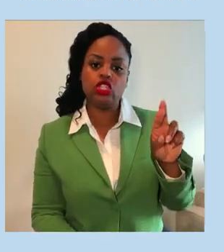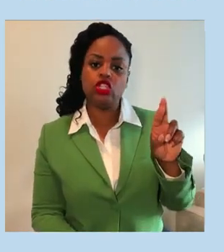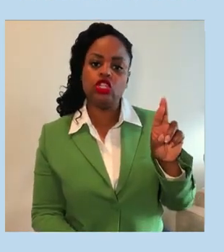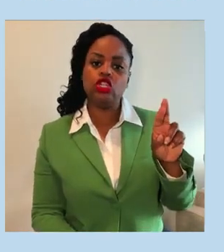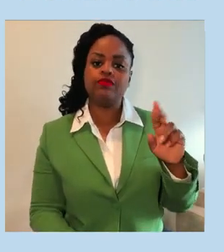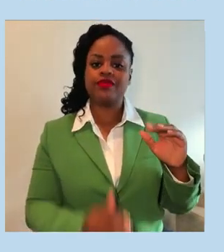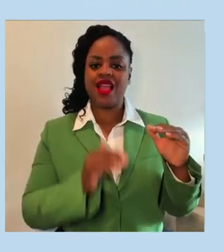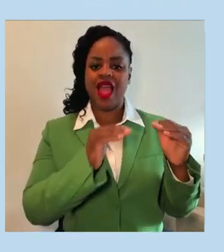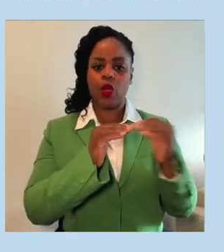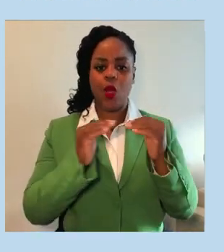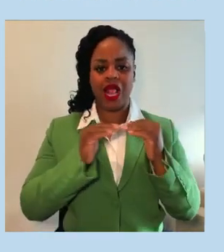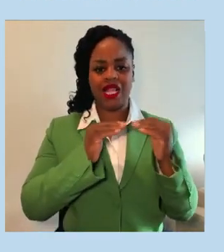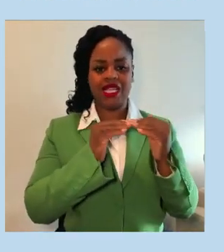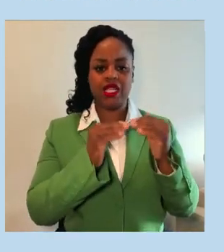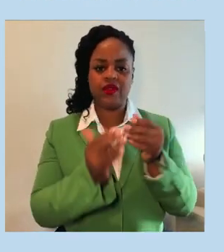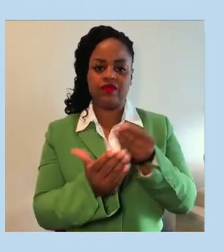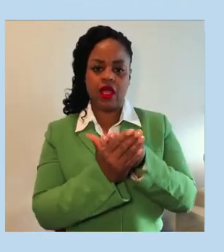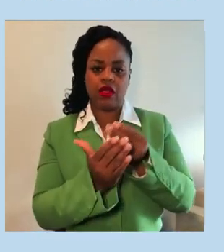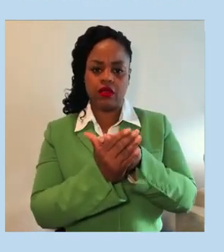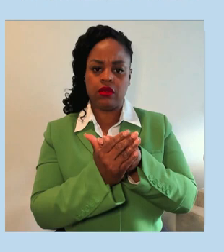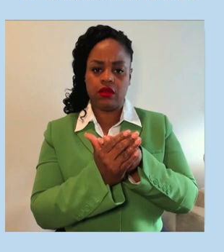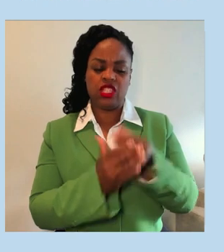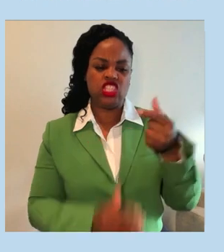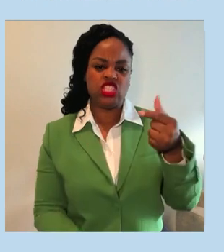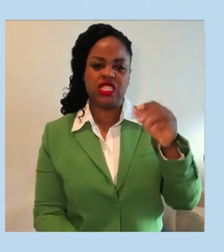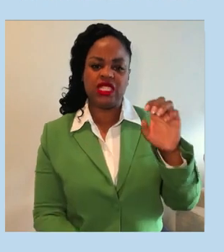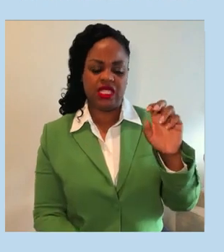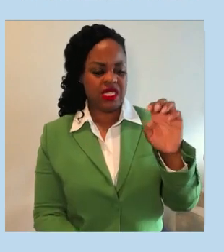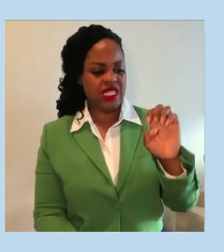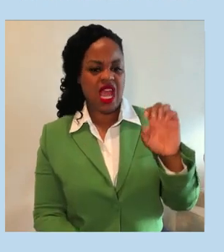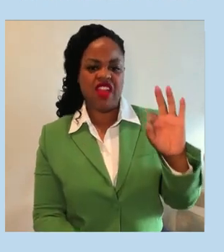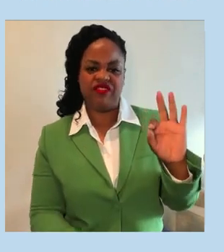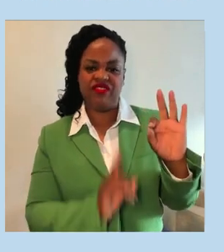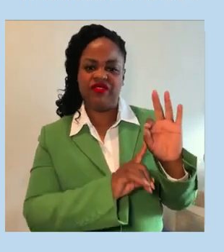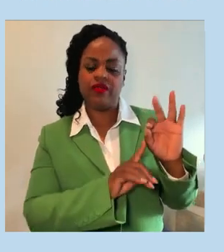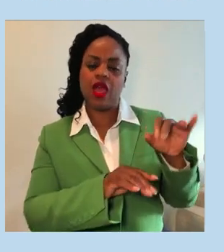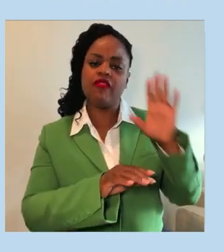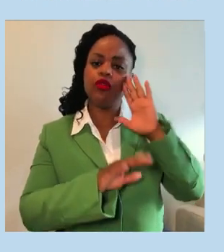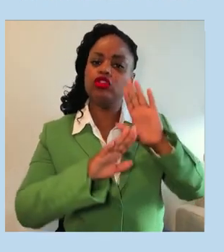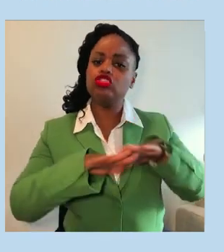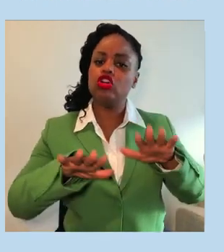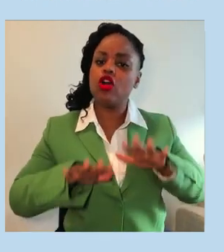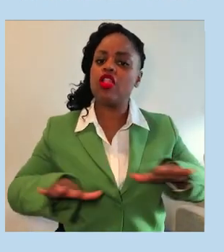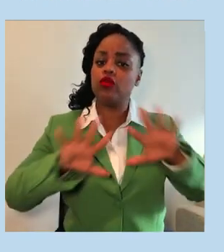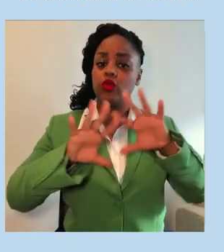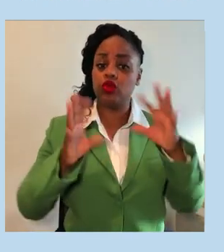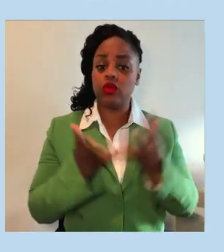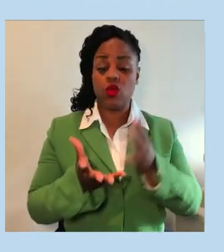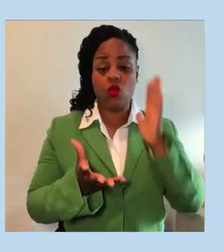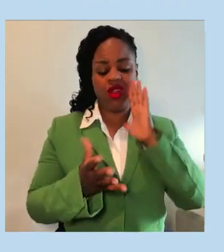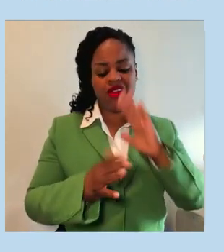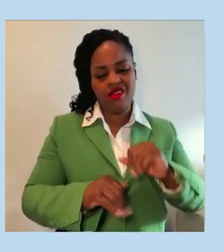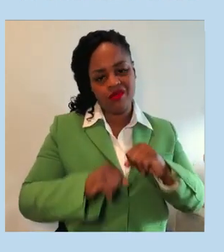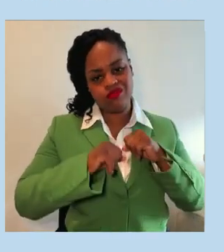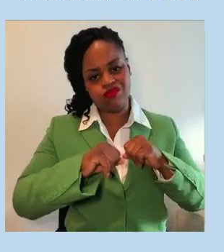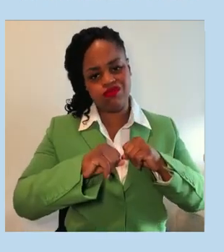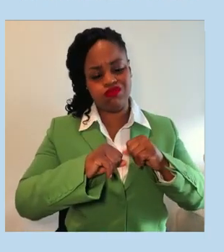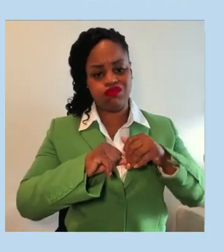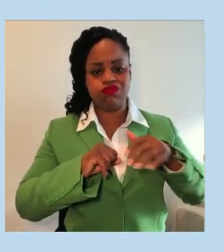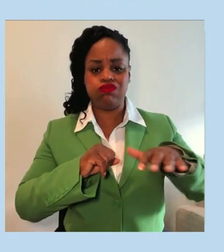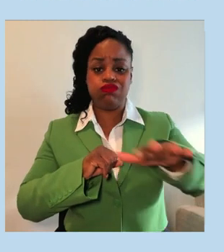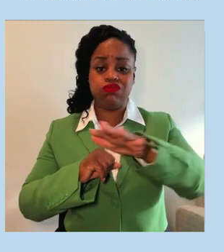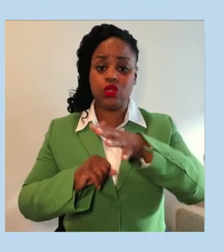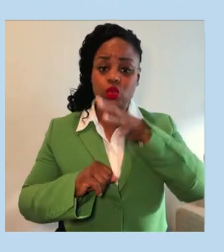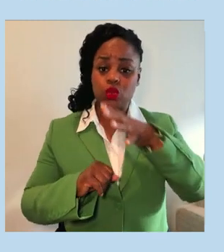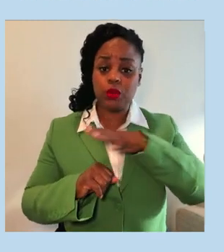world. We'll continue to defend the rights and freedoms of women and girls worldwide, including in Afghanistan, where we continue to support